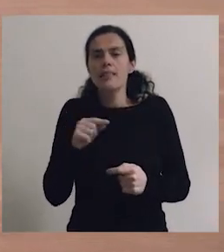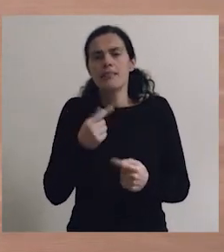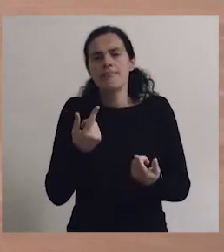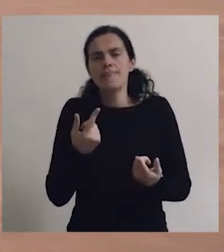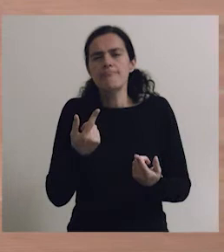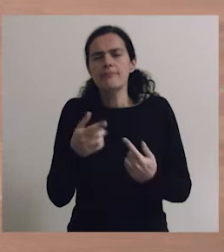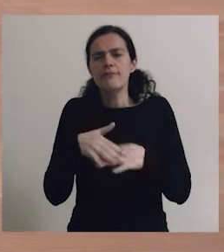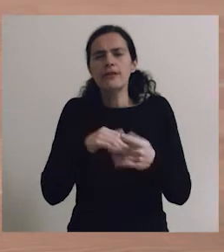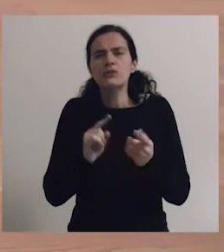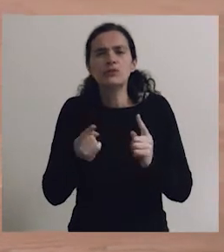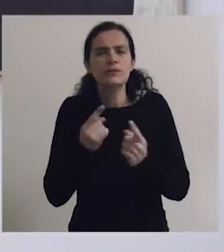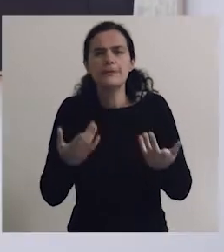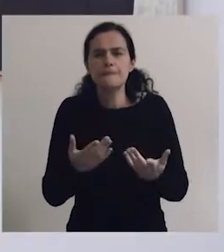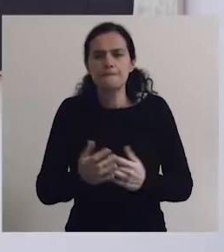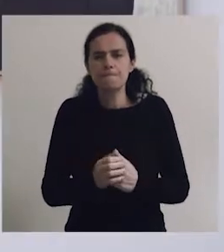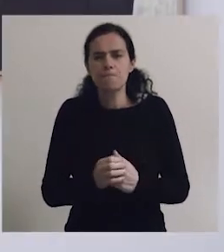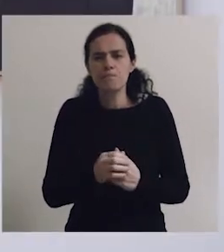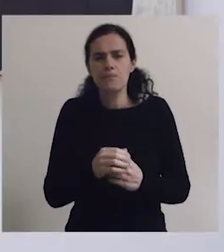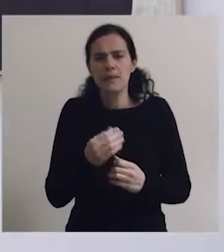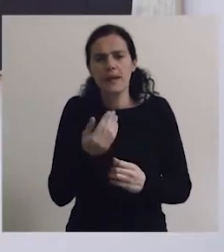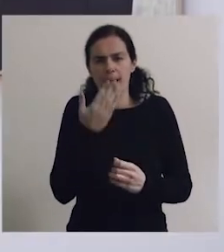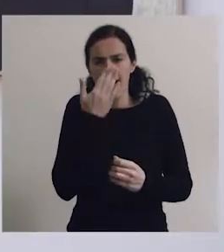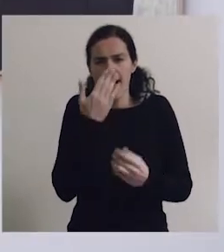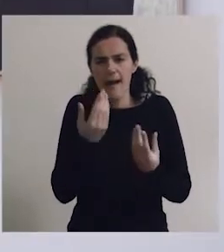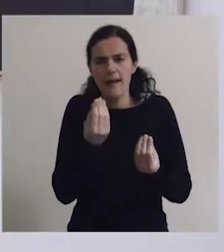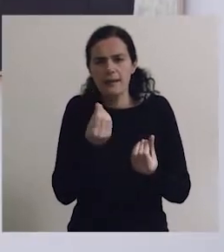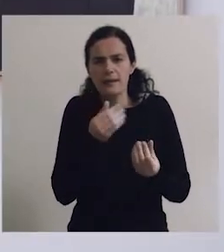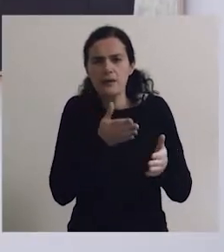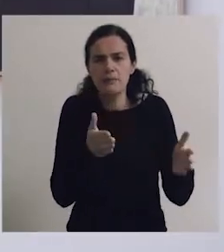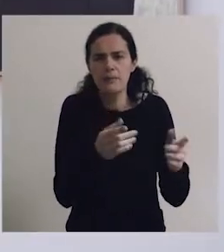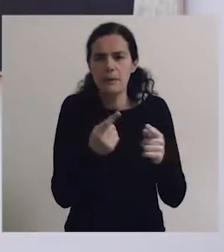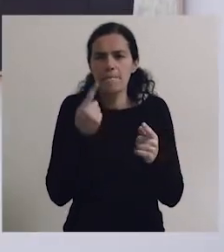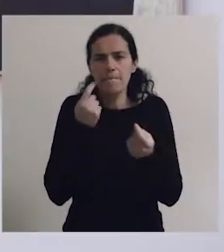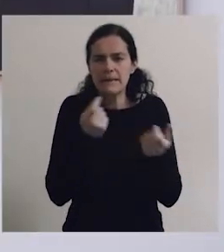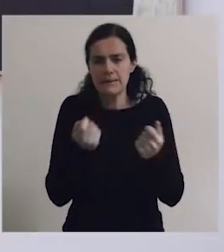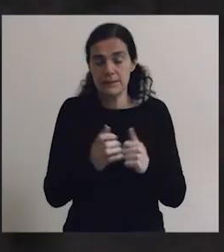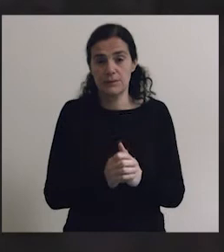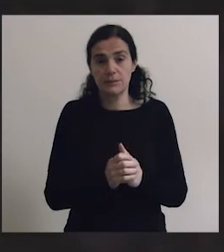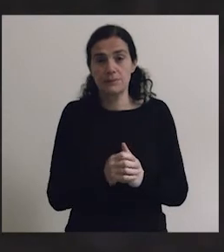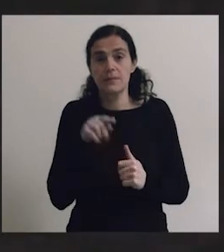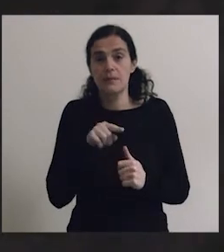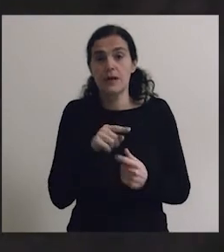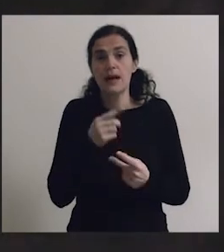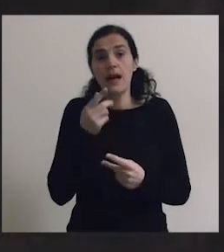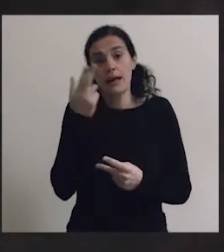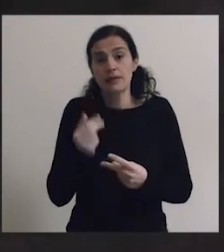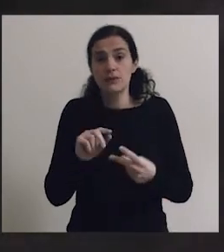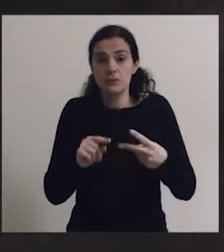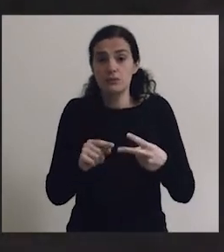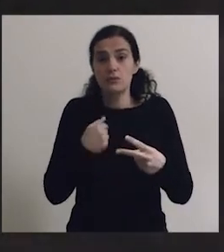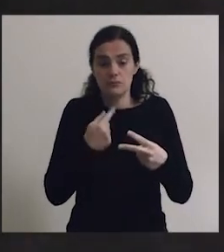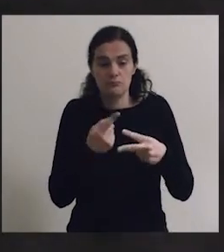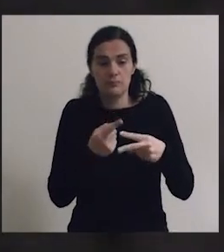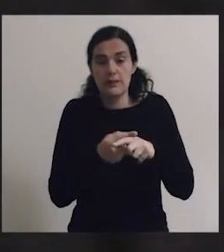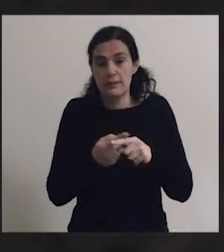Quaytman is pushing in a similar direction. The two artists that Quaytman